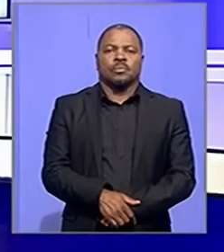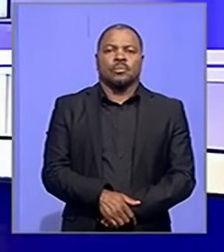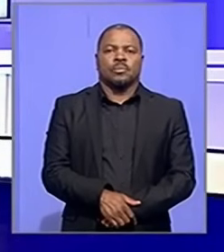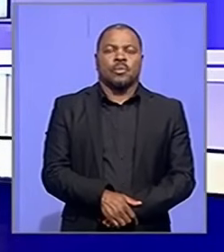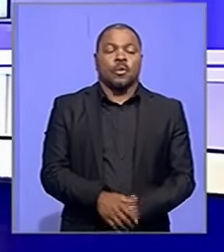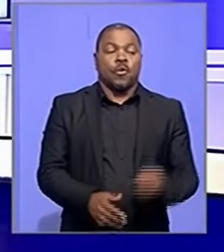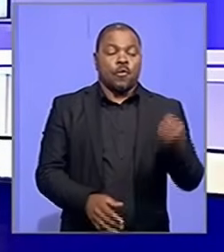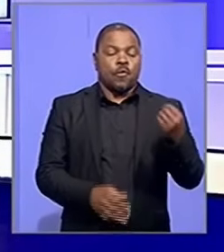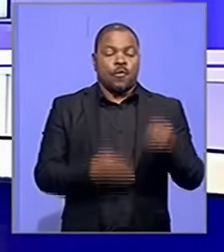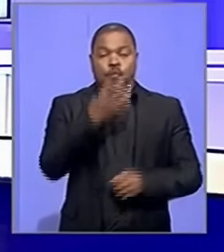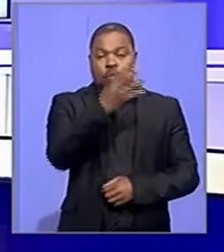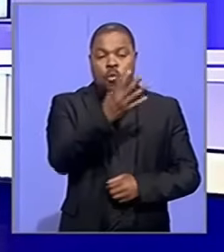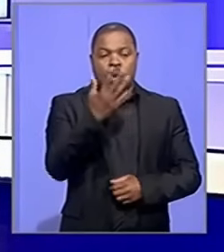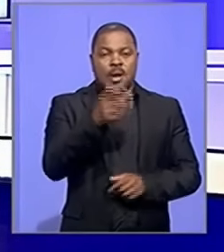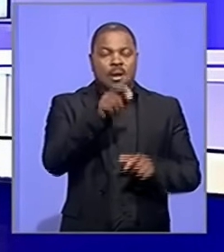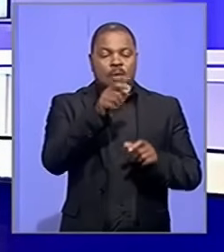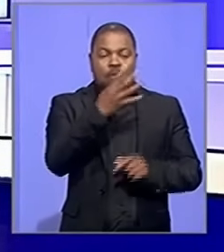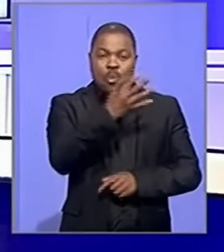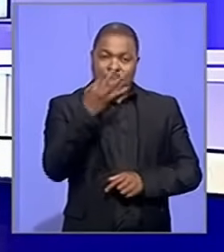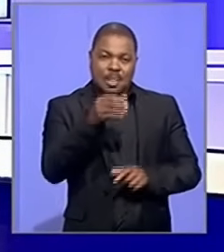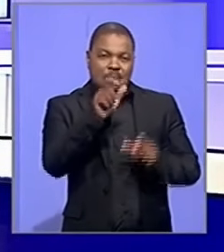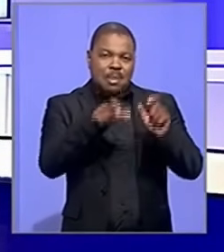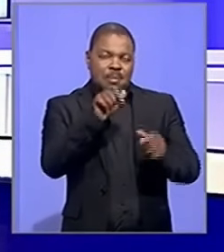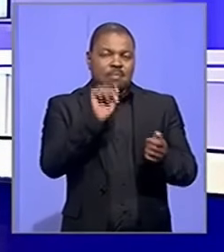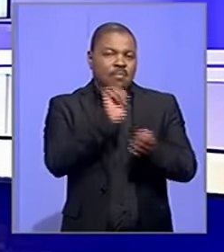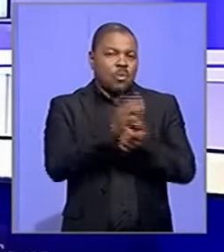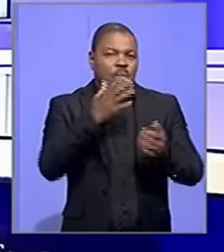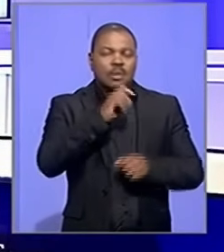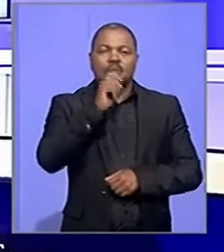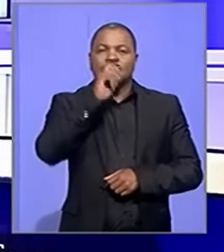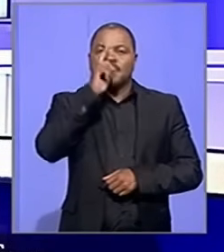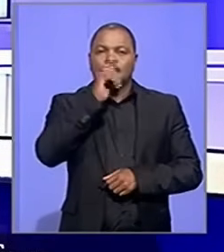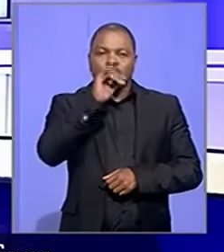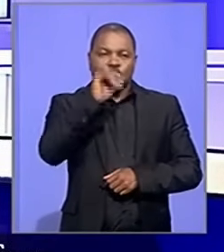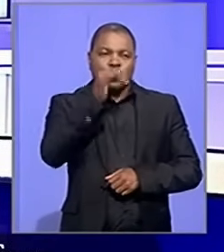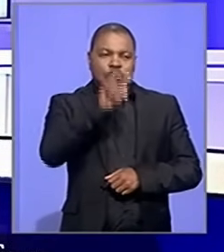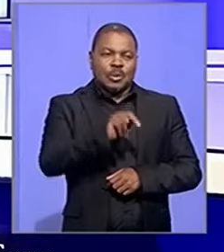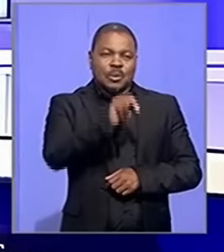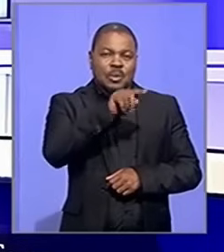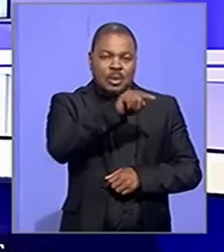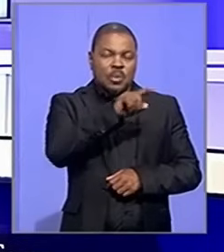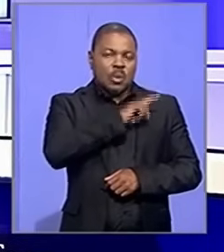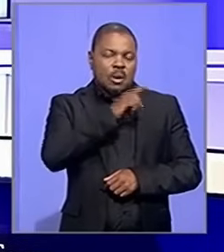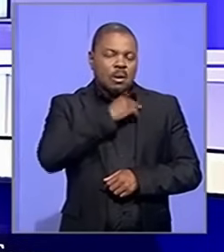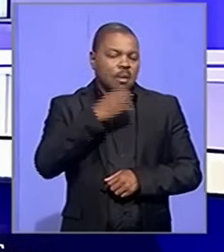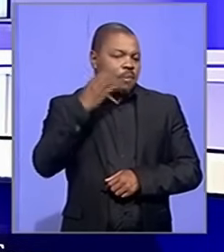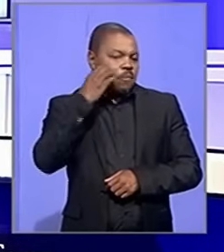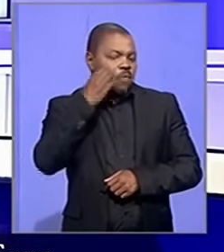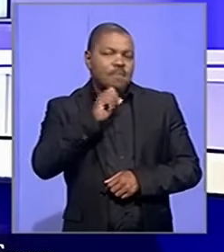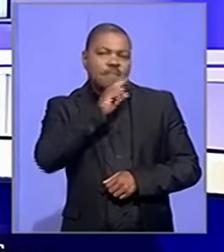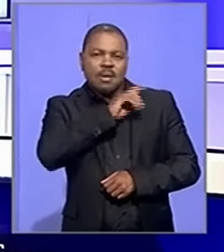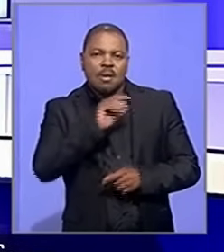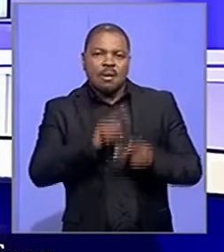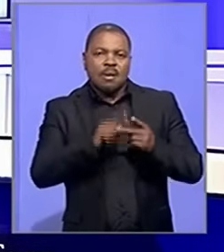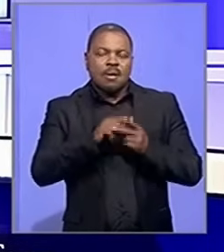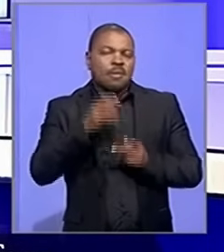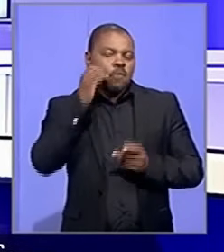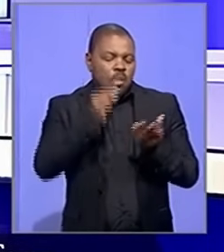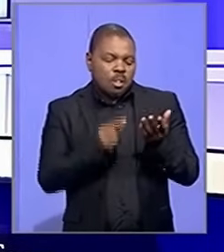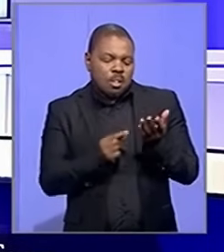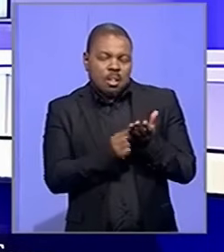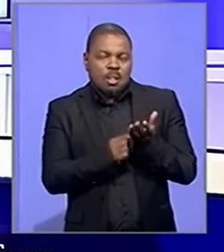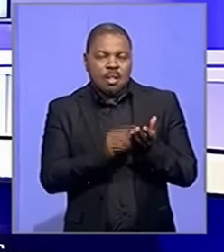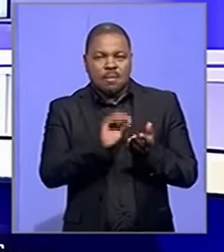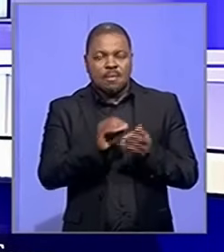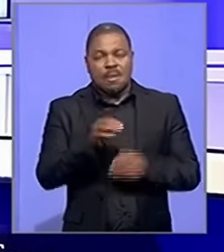golegile bagonlela ba 43 ka Ntlontsoko ka Sandton le boala Johannesburg morago ga go hwetšwa ka dilathekeng tša bofora le di-sim card.